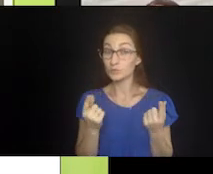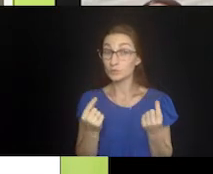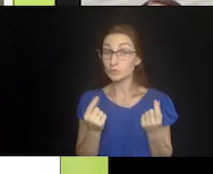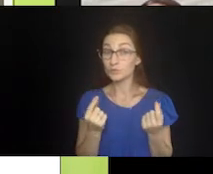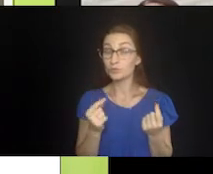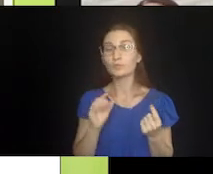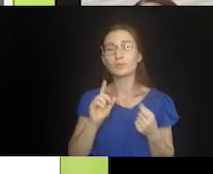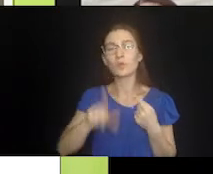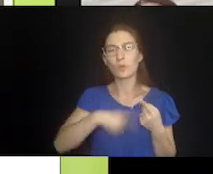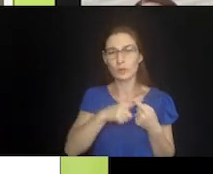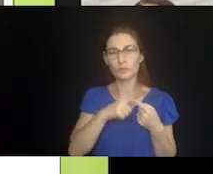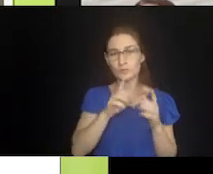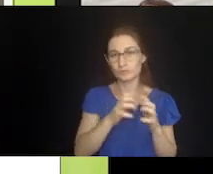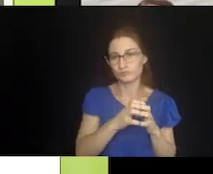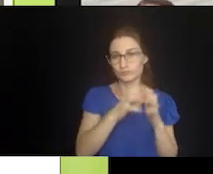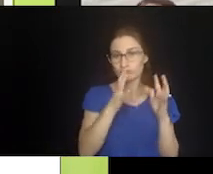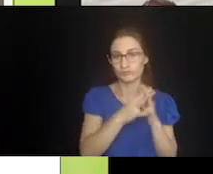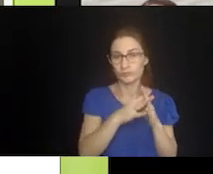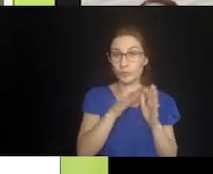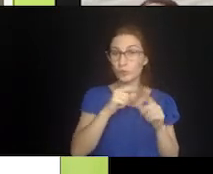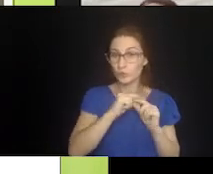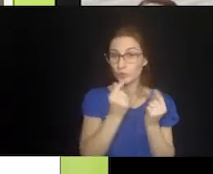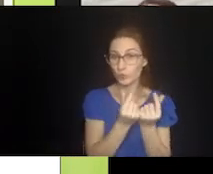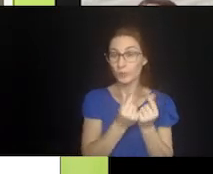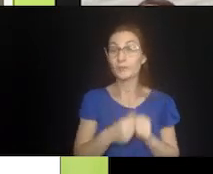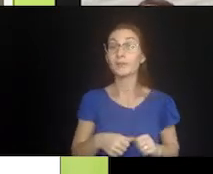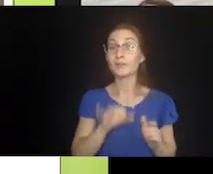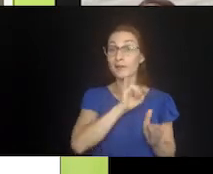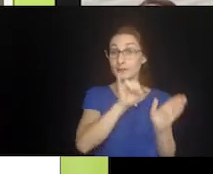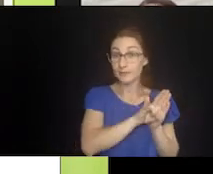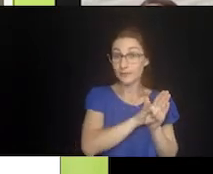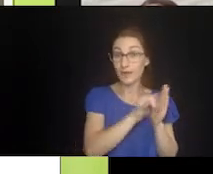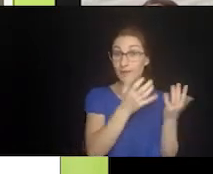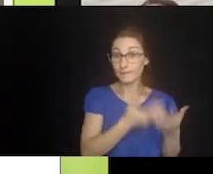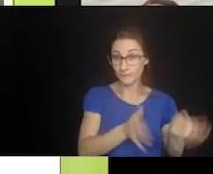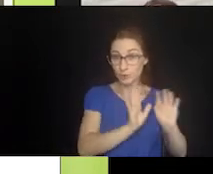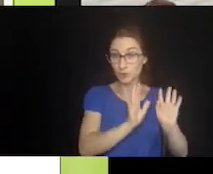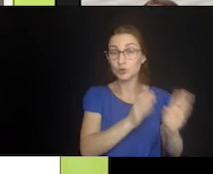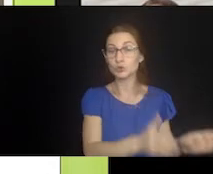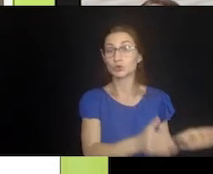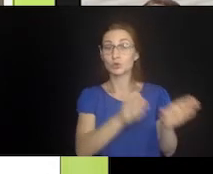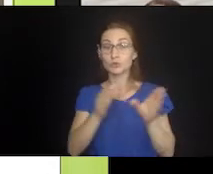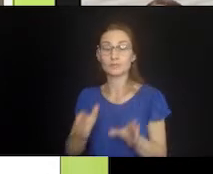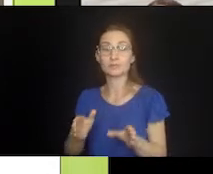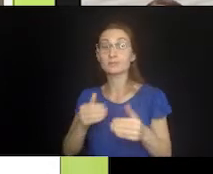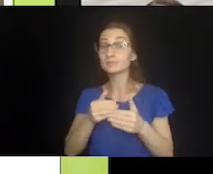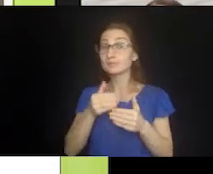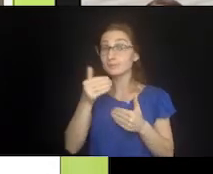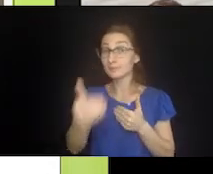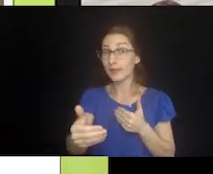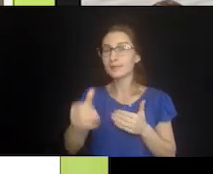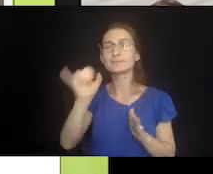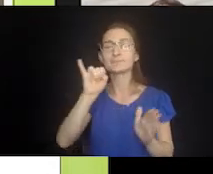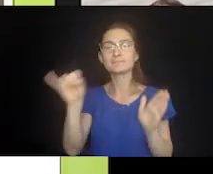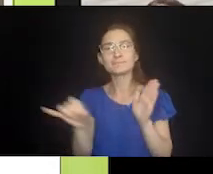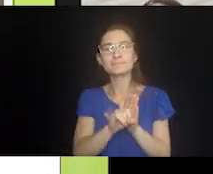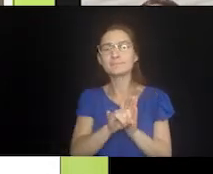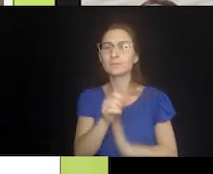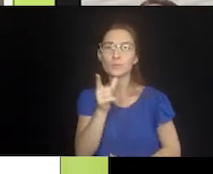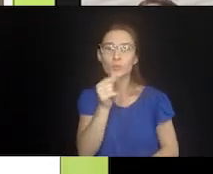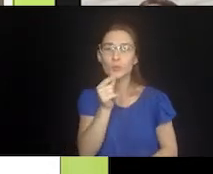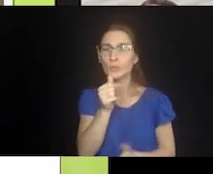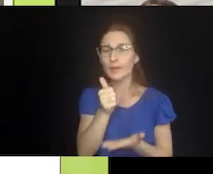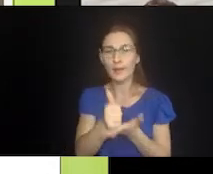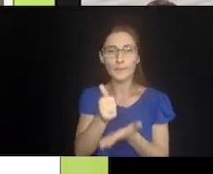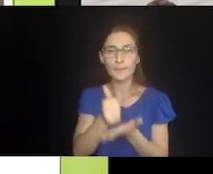The next thing you need to do when starting a self-advocacy group, once you have identified the issues that you